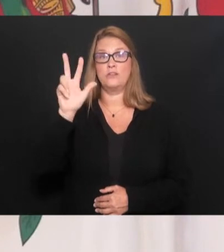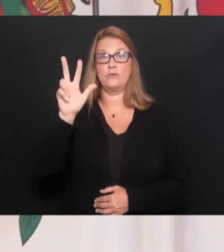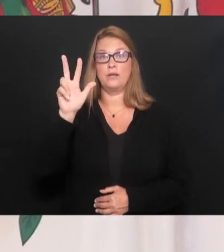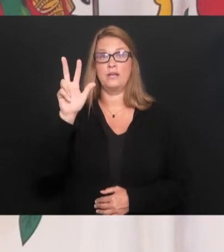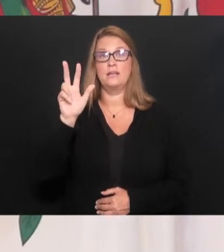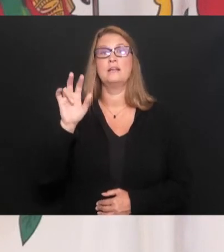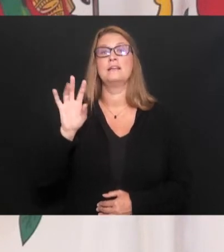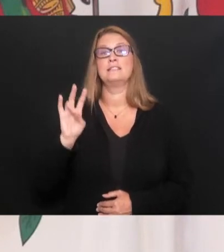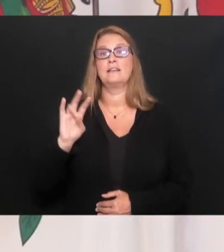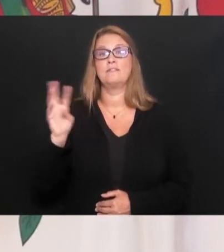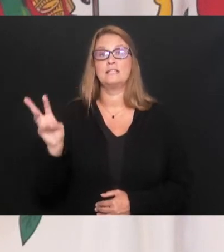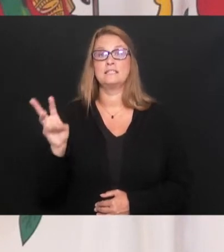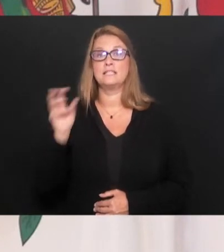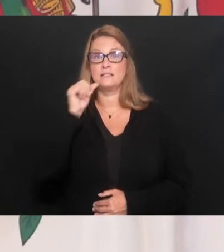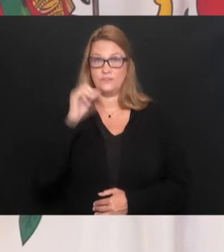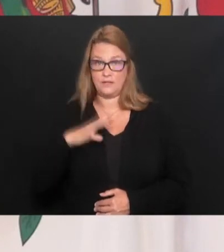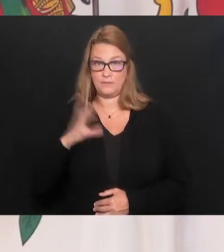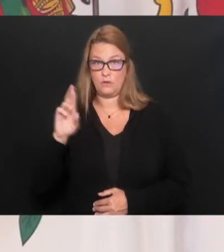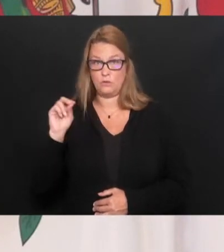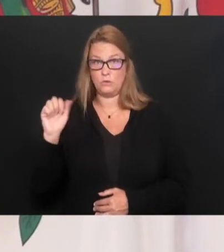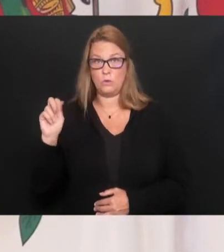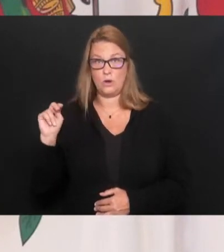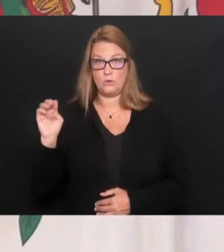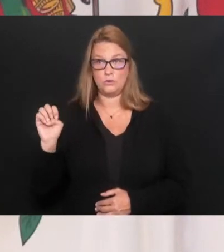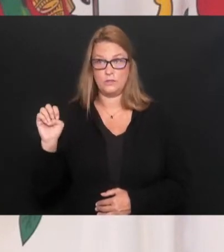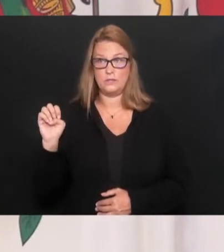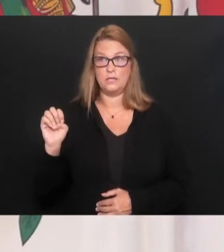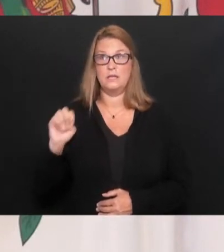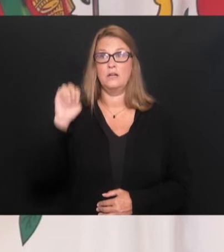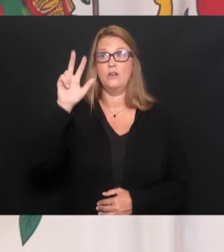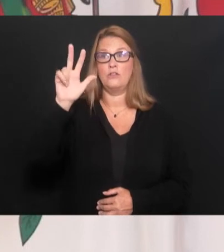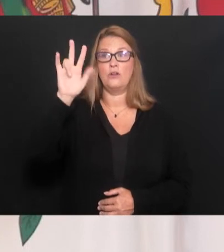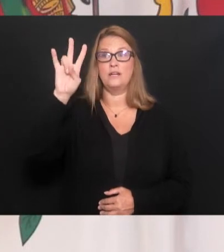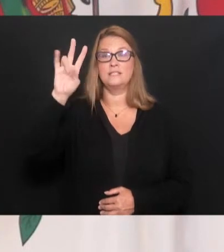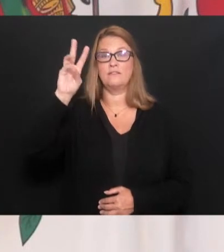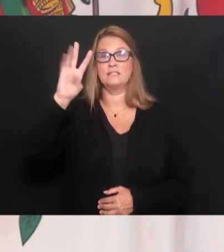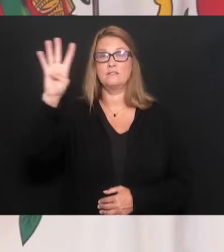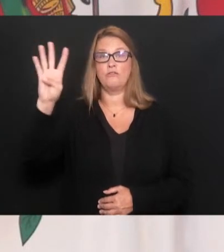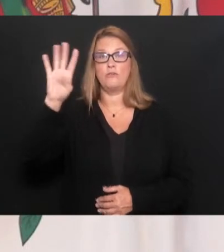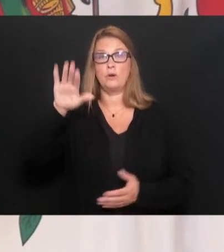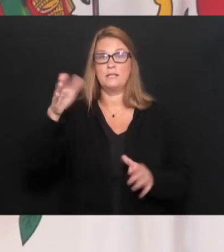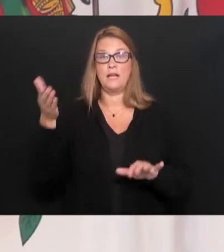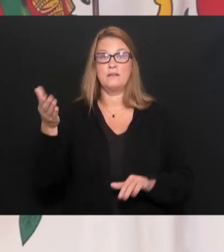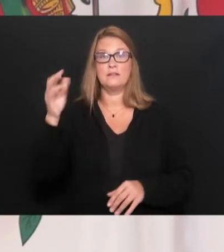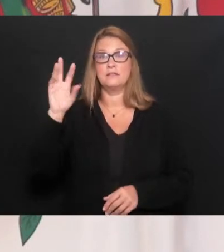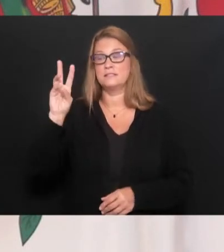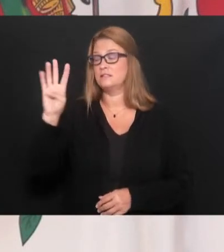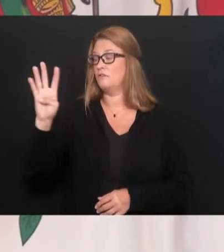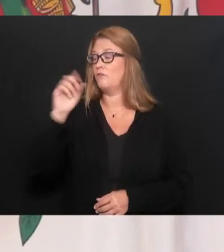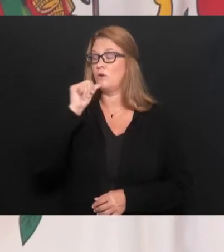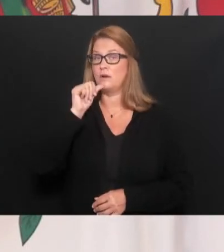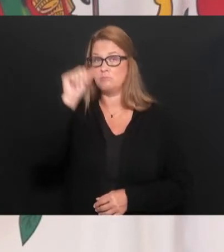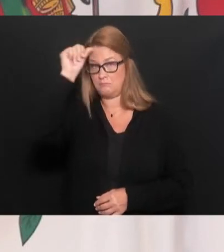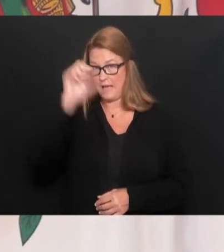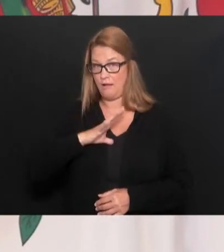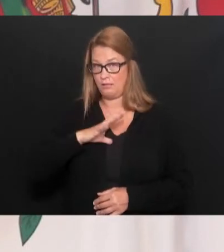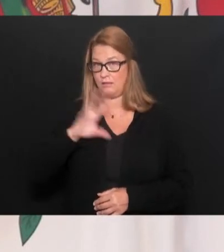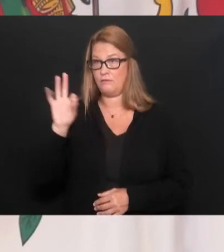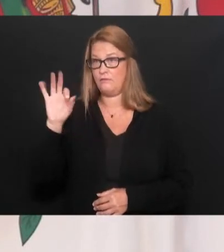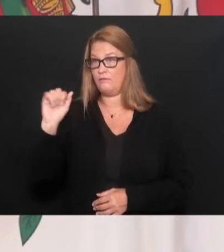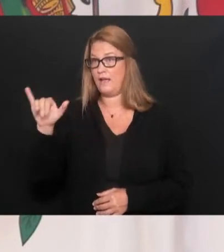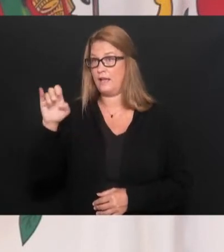is a 76-year-old female from Roane County. The 3,764th death is a 64-year-old male from Fayette